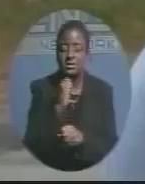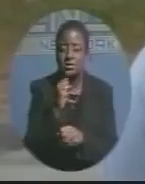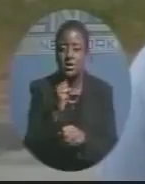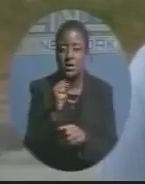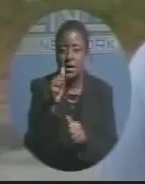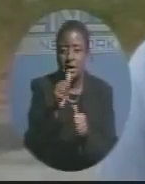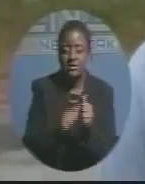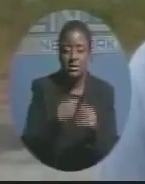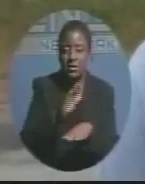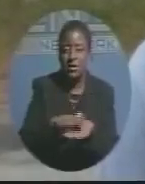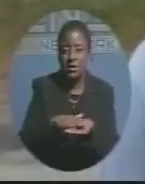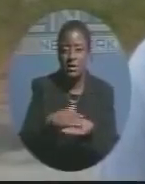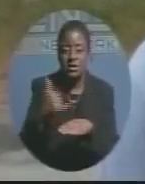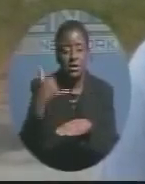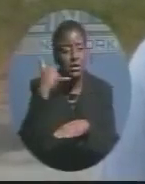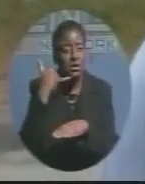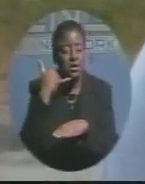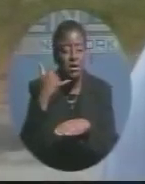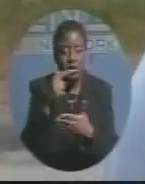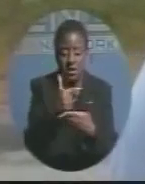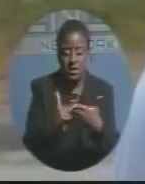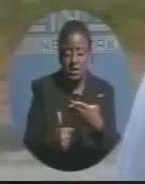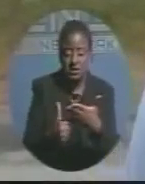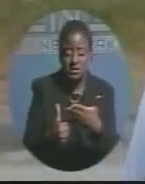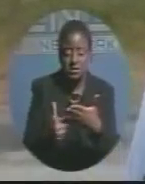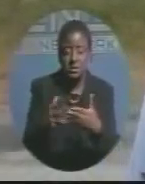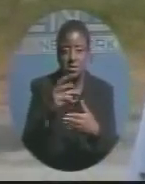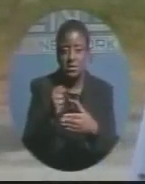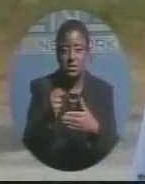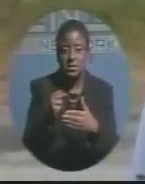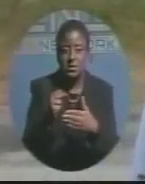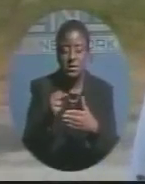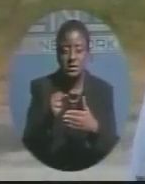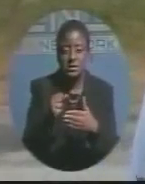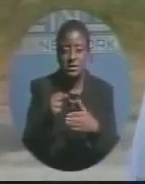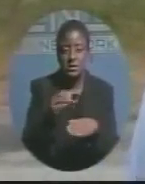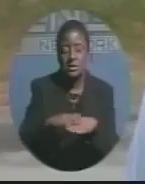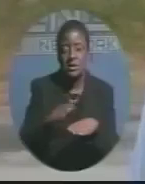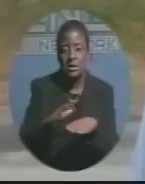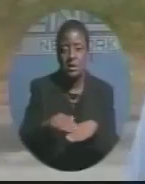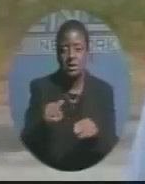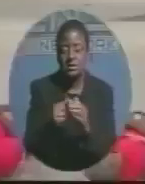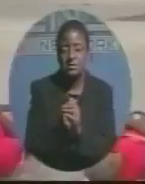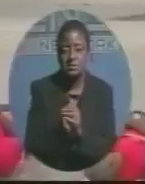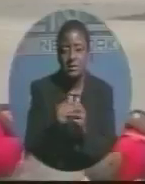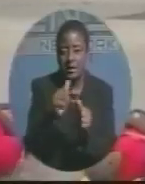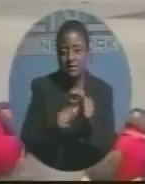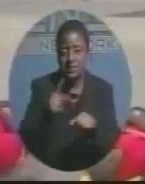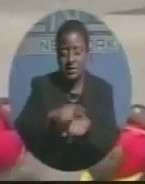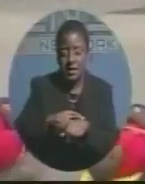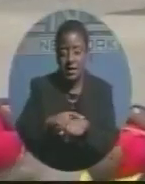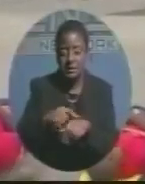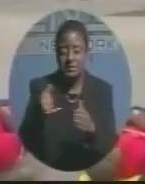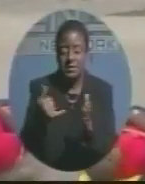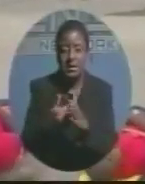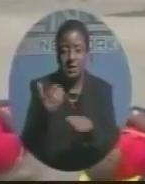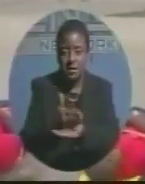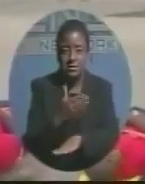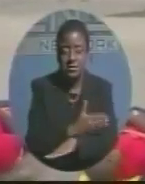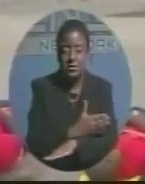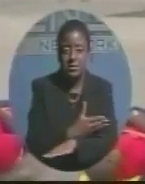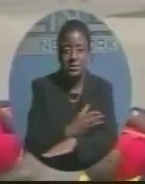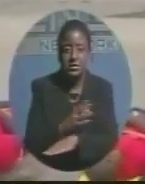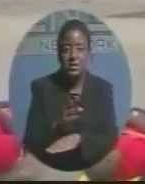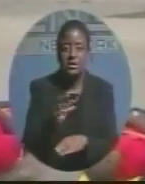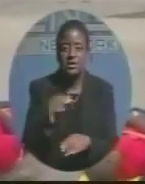everyone who was involved, were notified in proper time. So every time we do this, it improves. Now, by tomorrow,